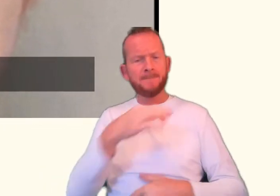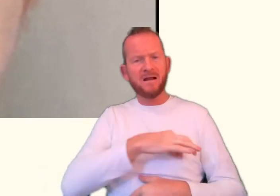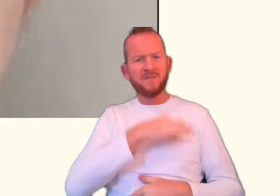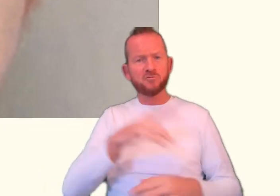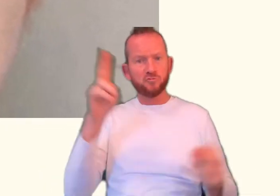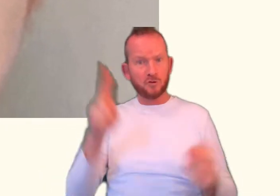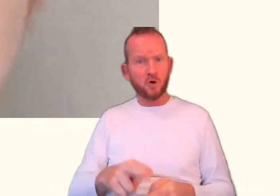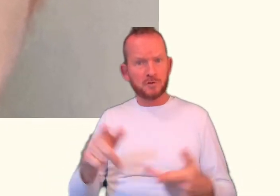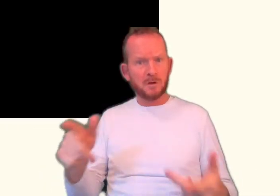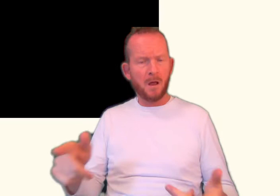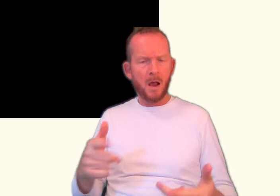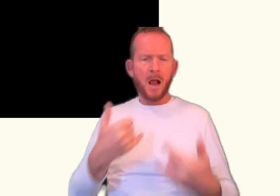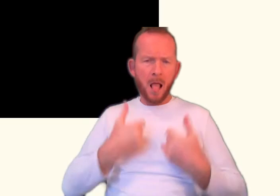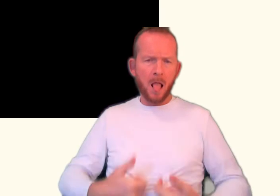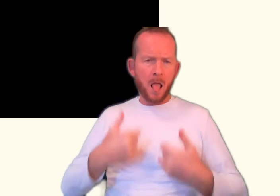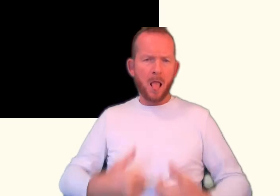own family.